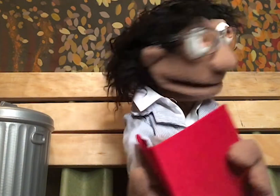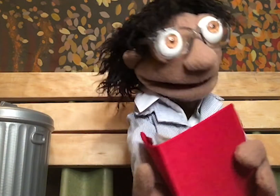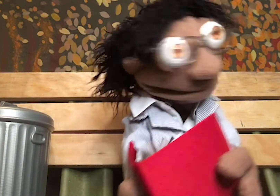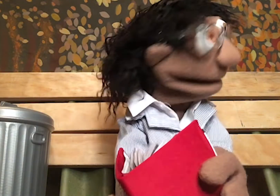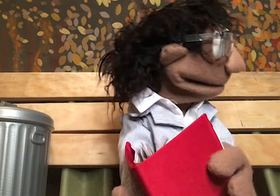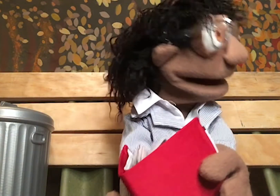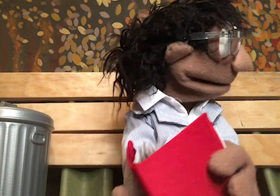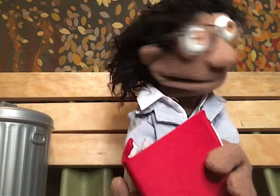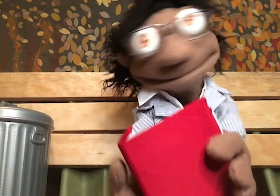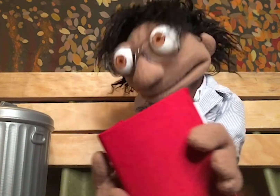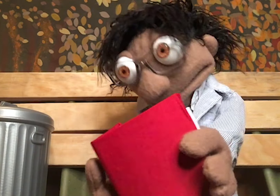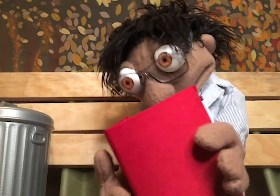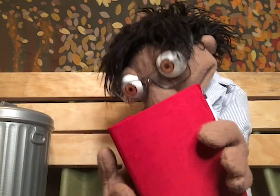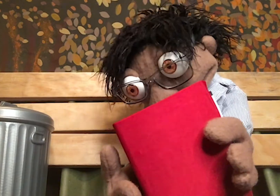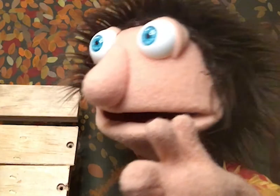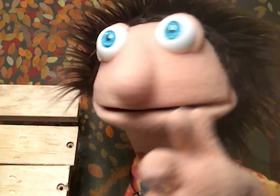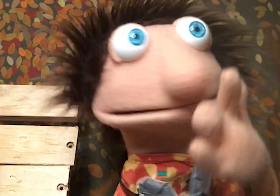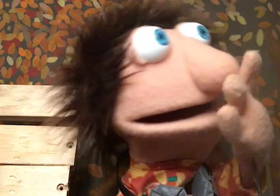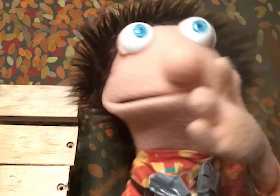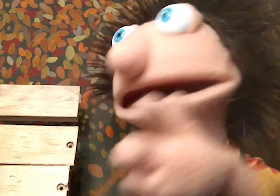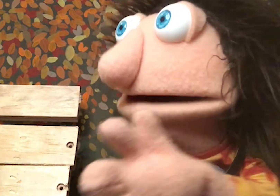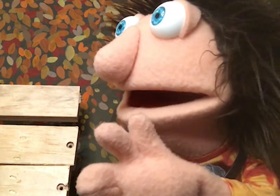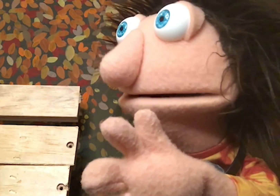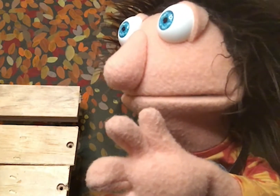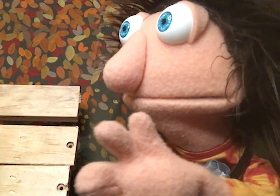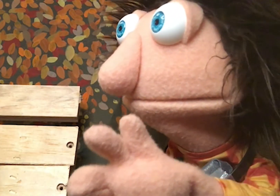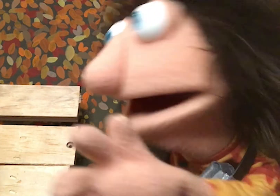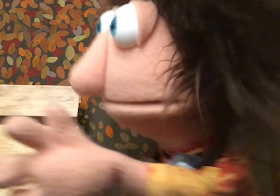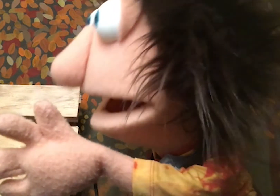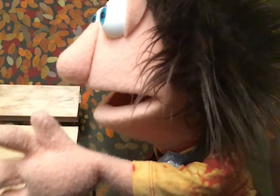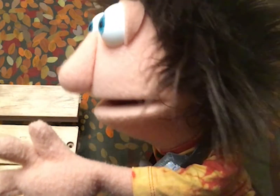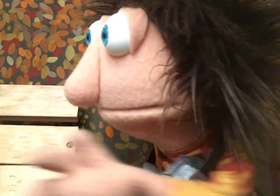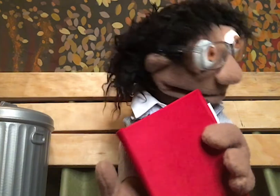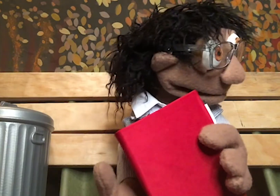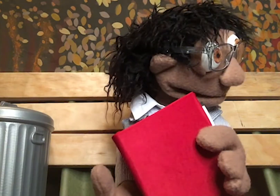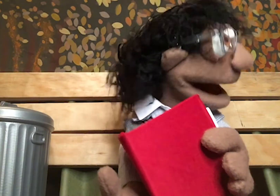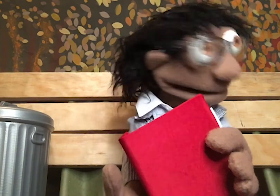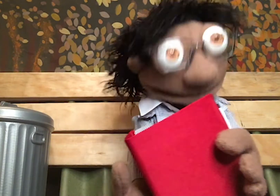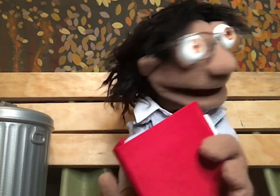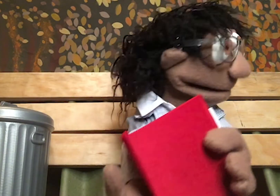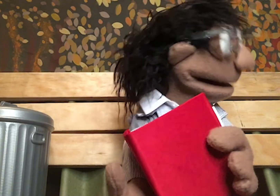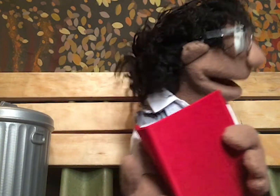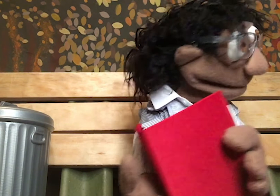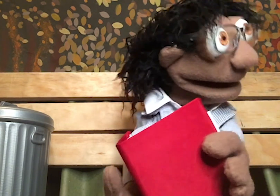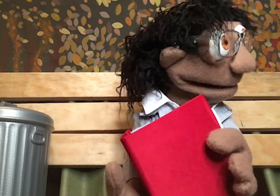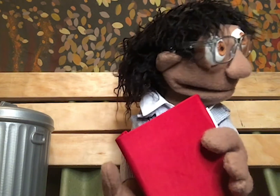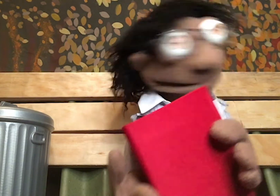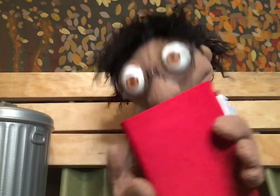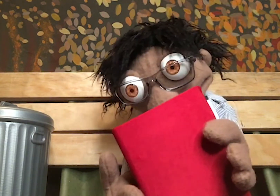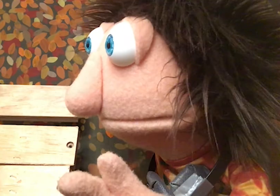Oh. Jesus. My bad, bro. You want one? I don't think we can smoke